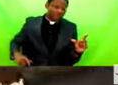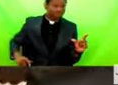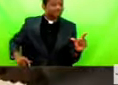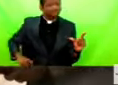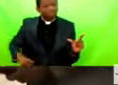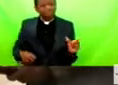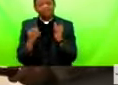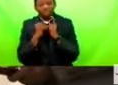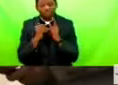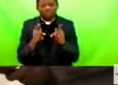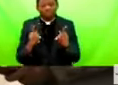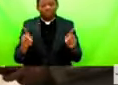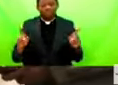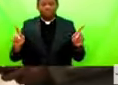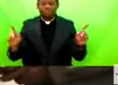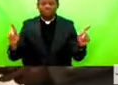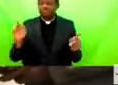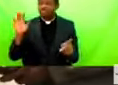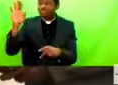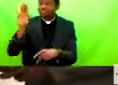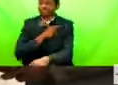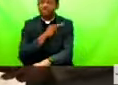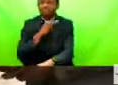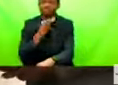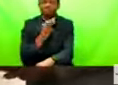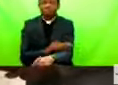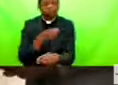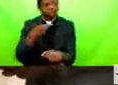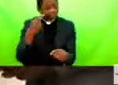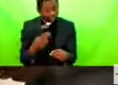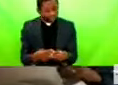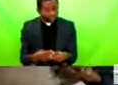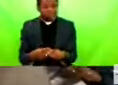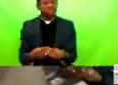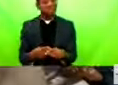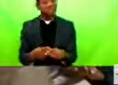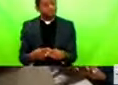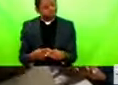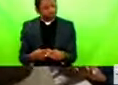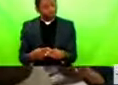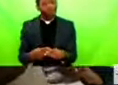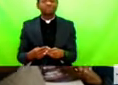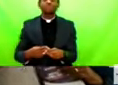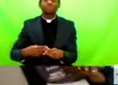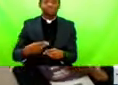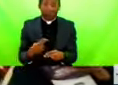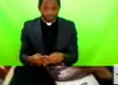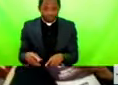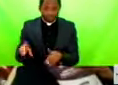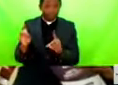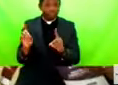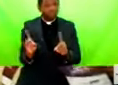Lord. Oh, publishing his mighty name. Oh,